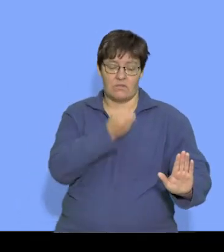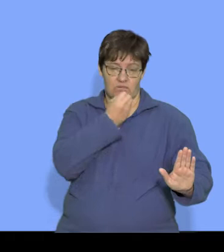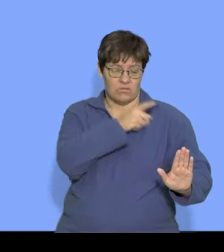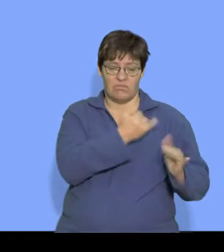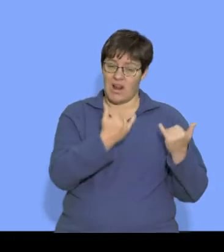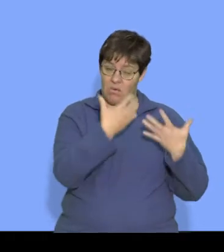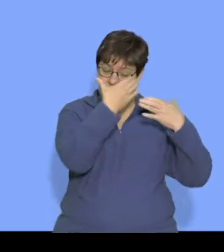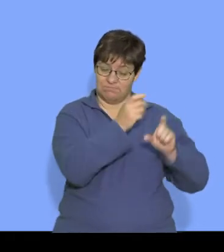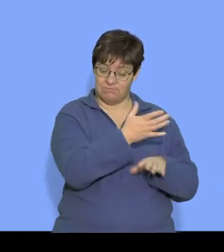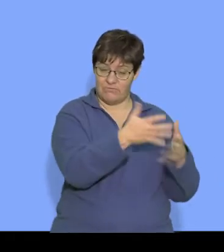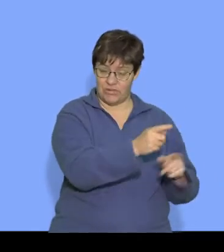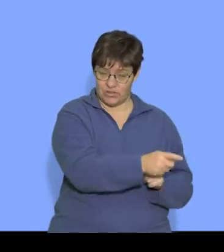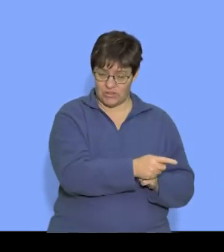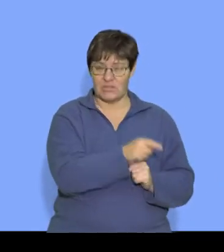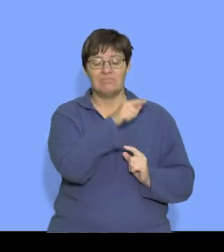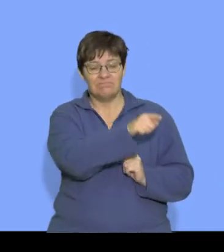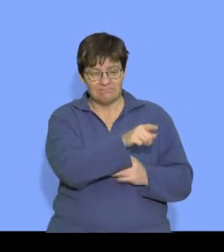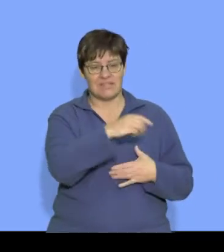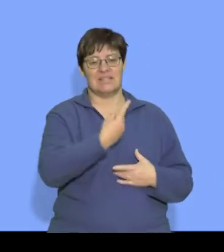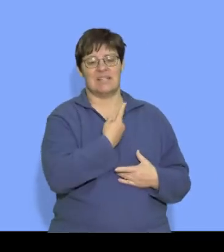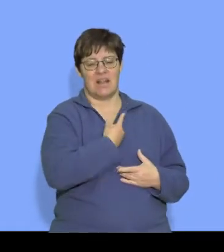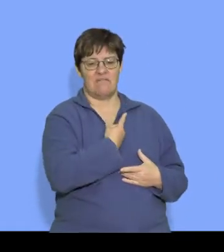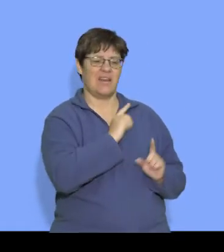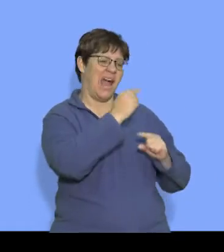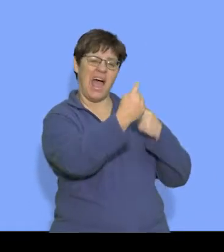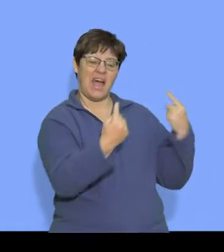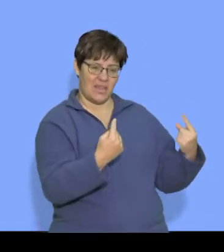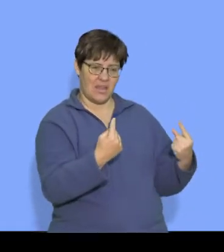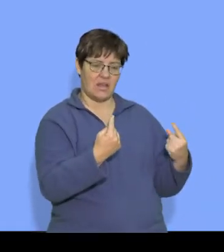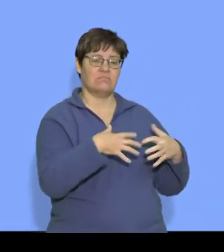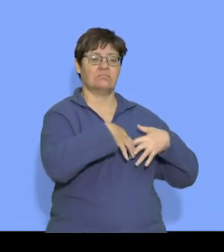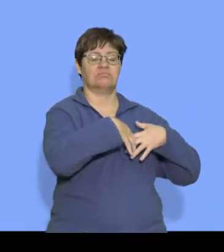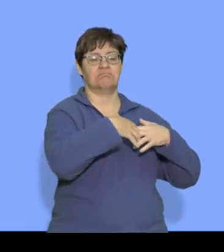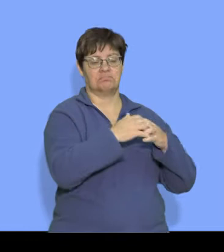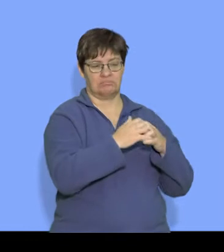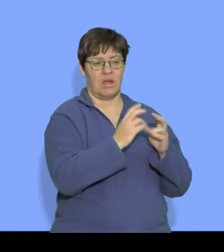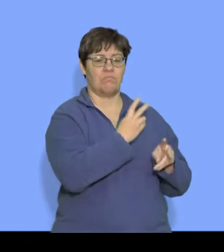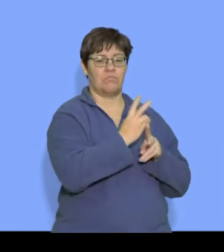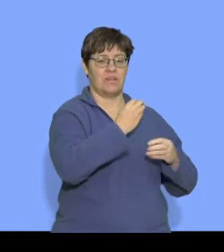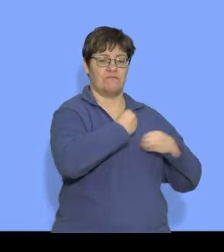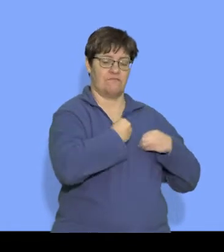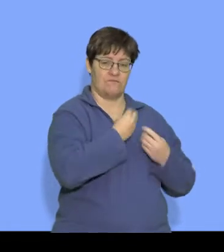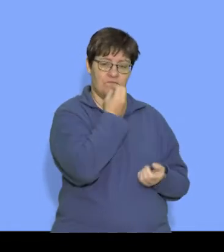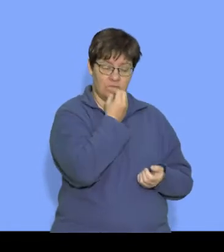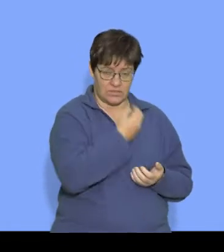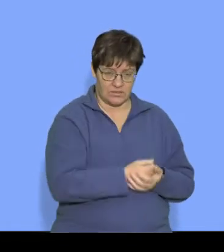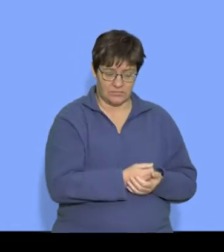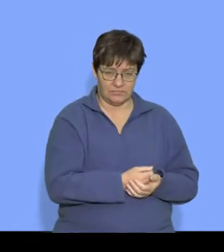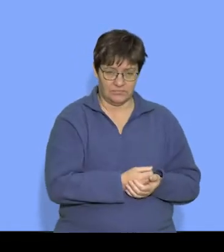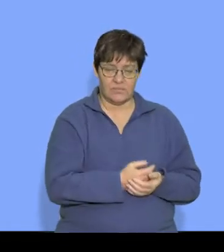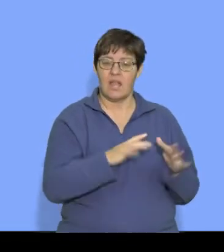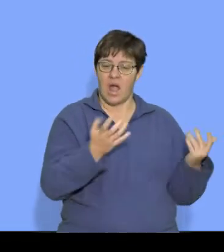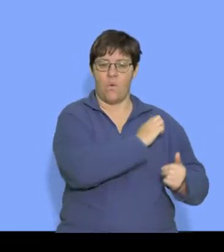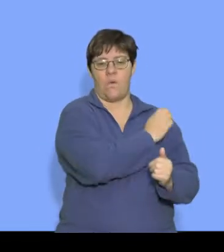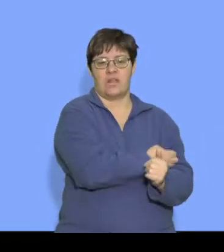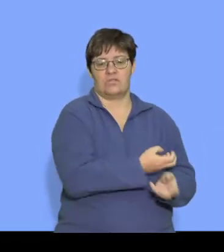nutrition, which we've just looked at. So in this type, plants and other photosynthetic organisms prepare their own food, and that is how they